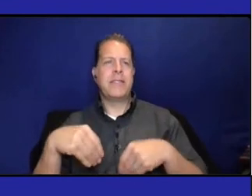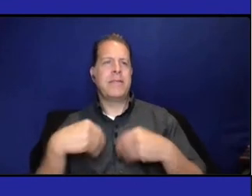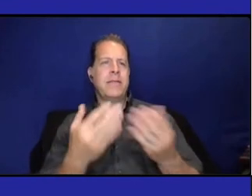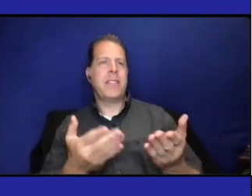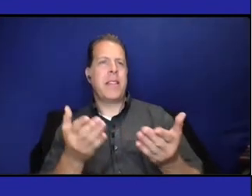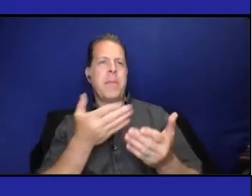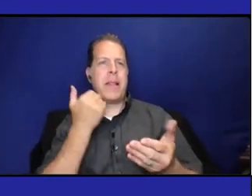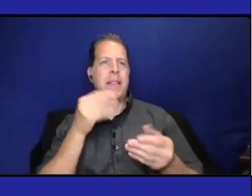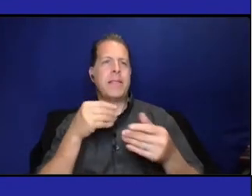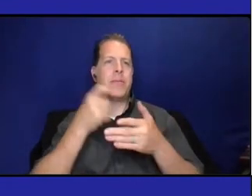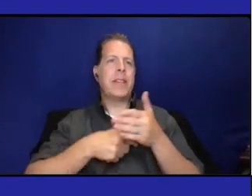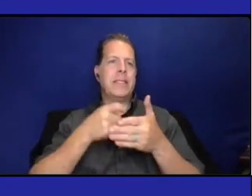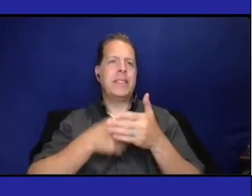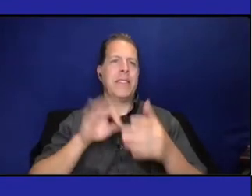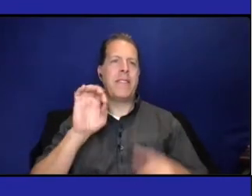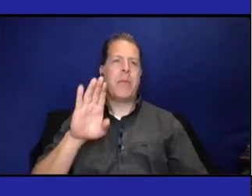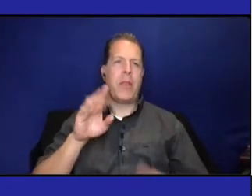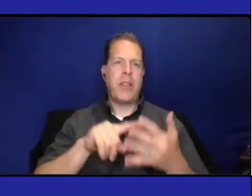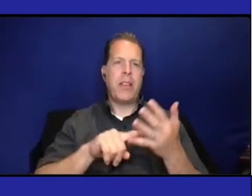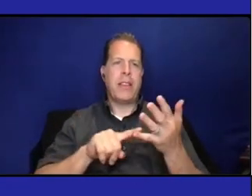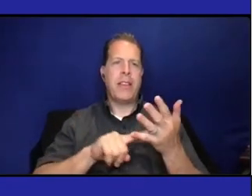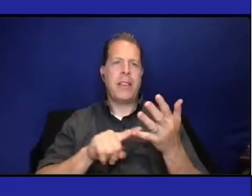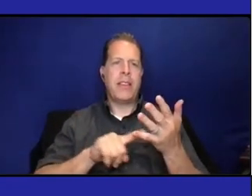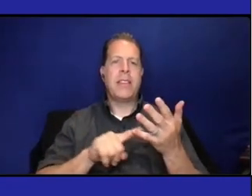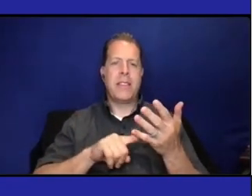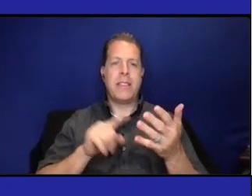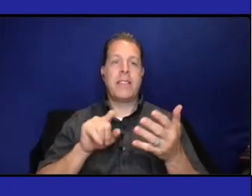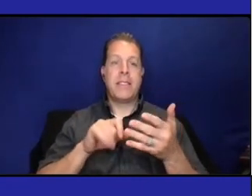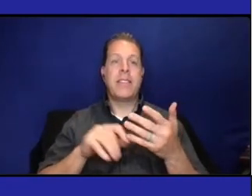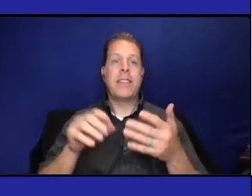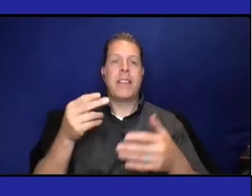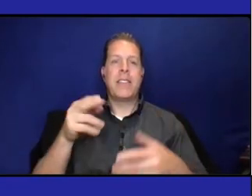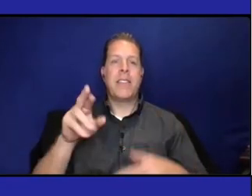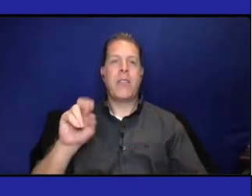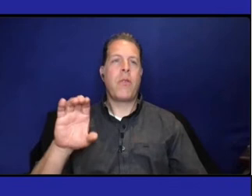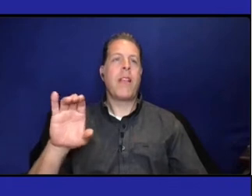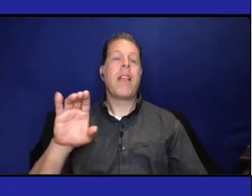After the final scoring on the said criteria, HROI was selected.